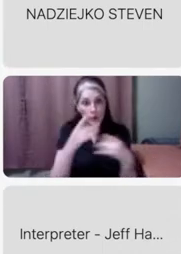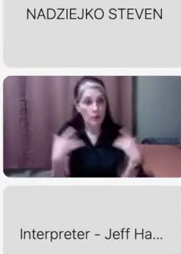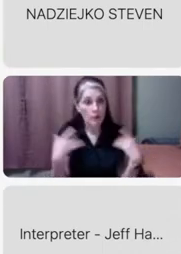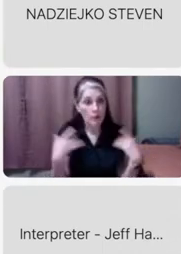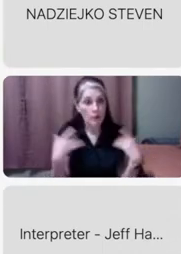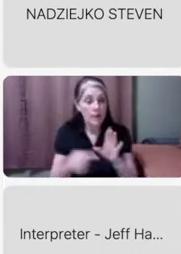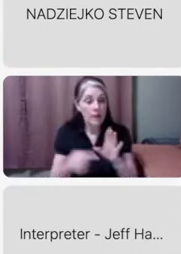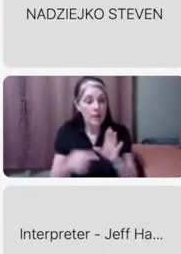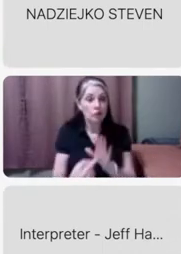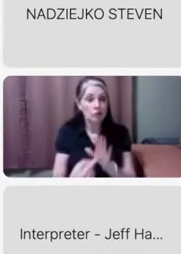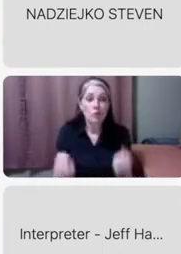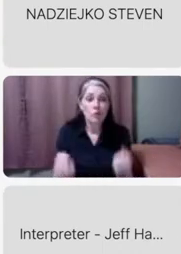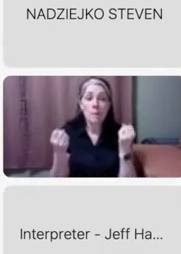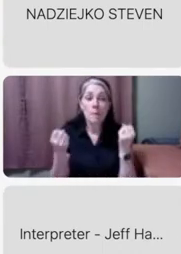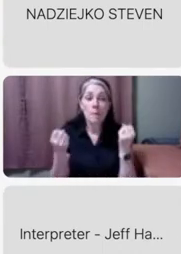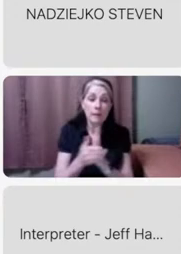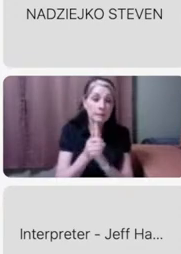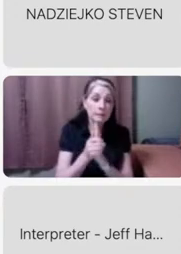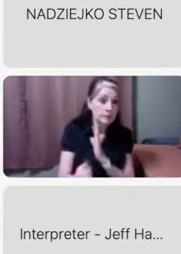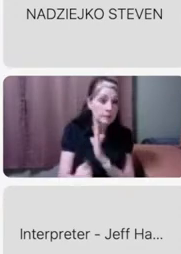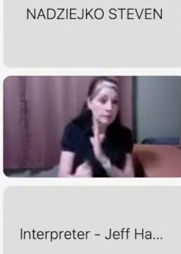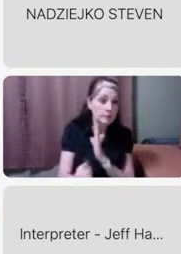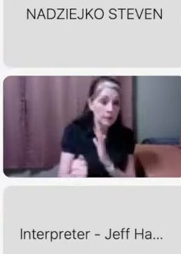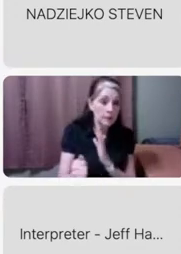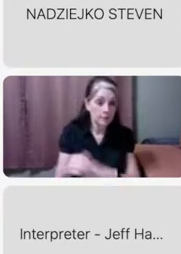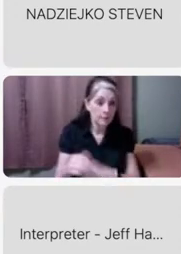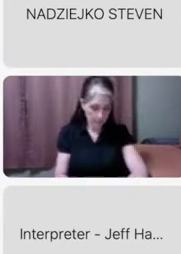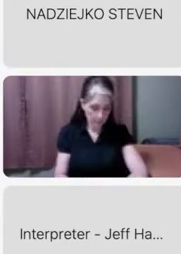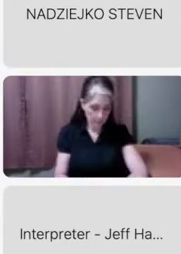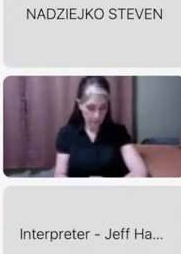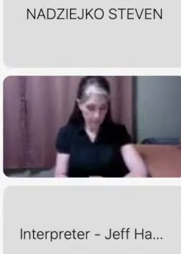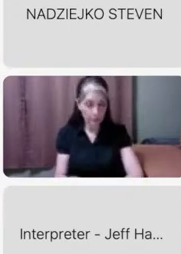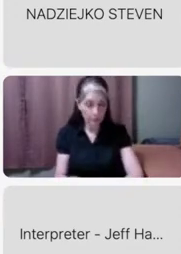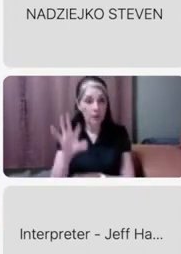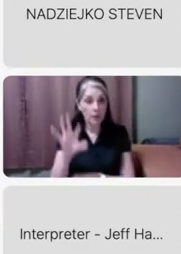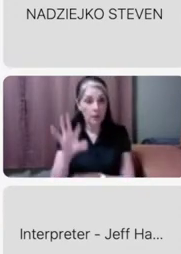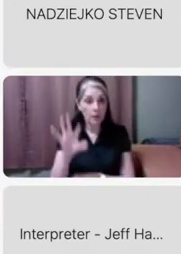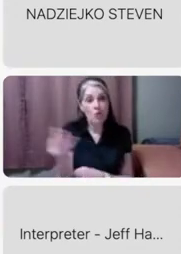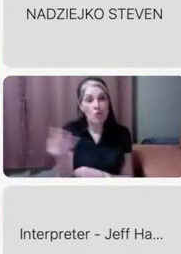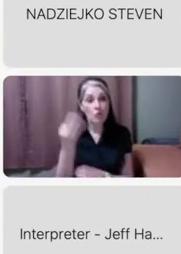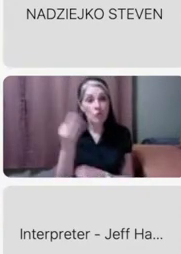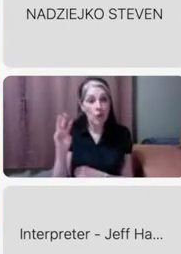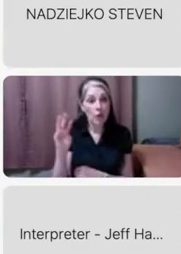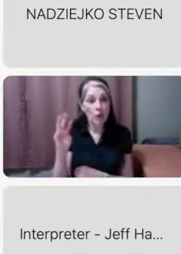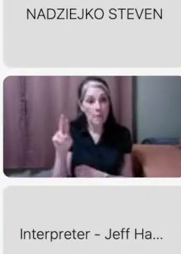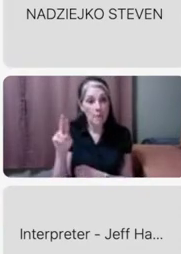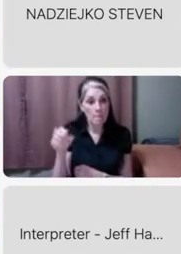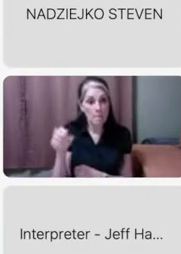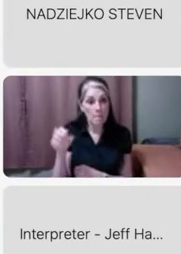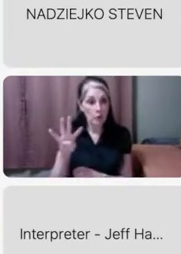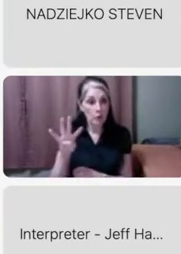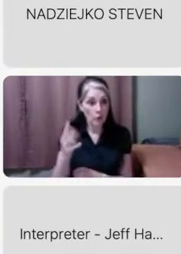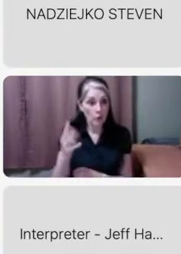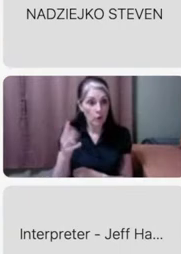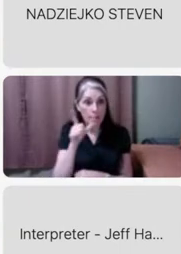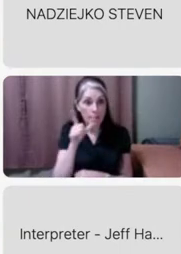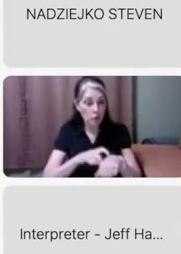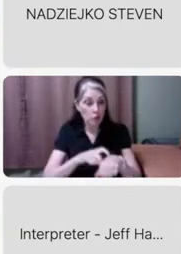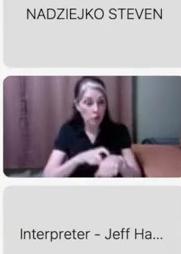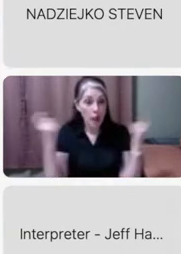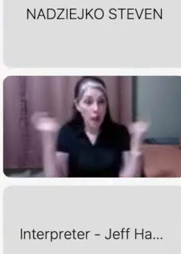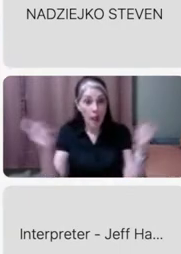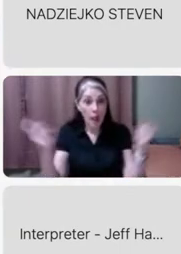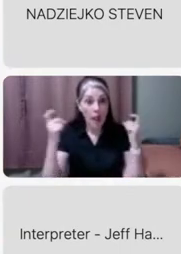titans on friday march 4th we held special lunchtime rallies to recognize and celebrate our winter court